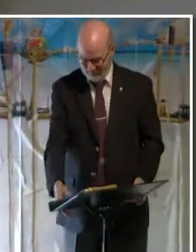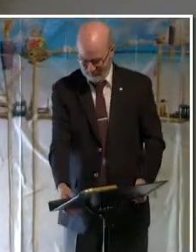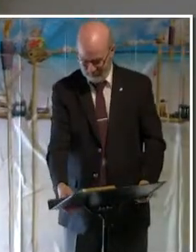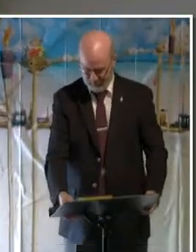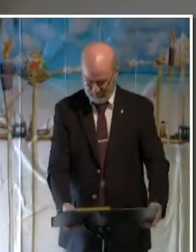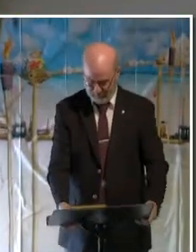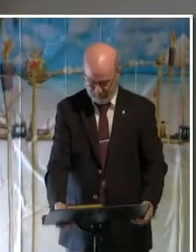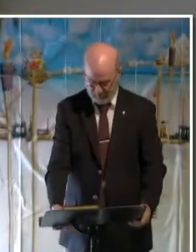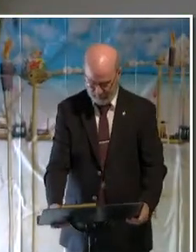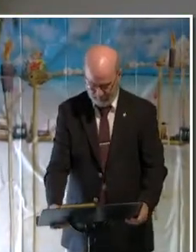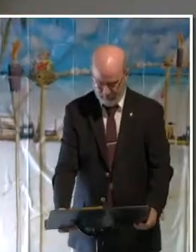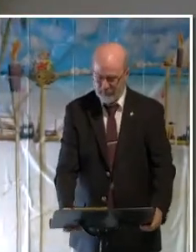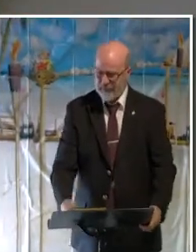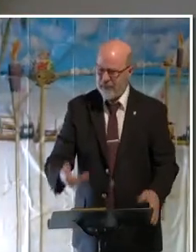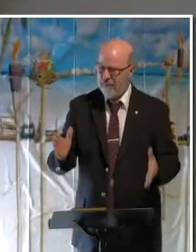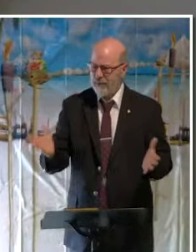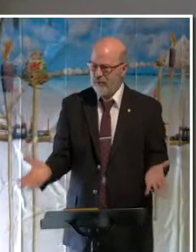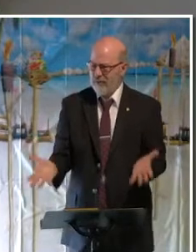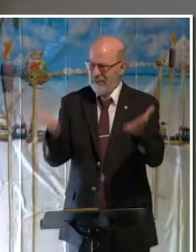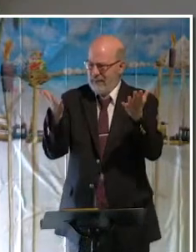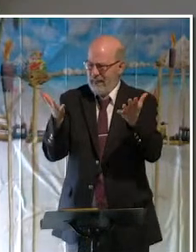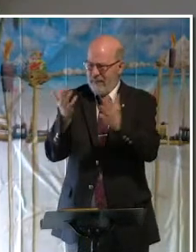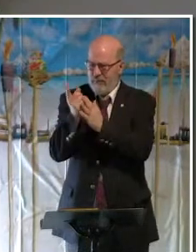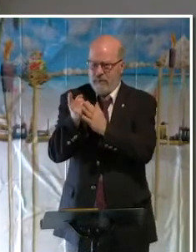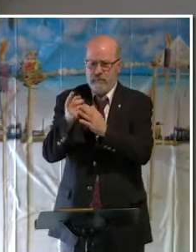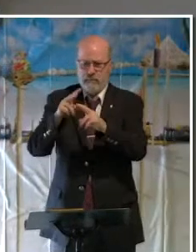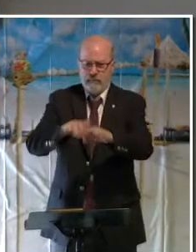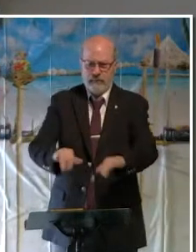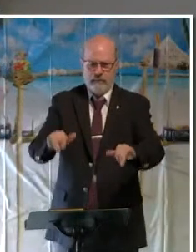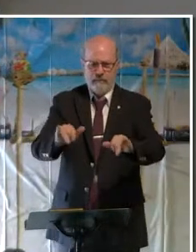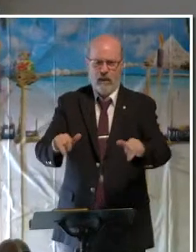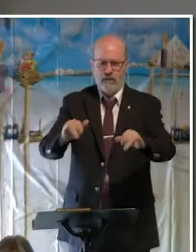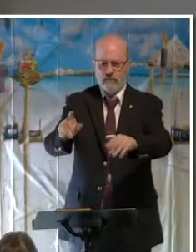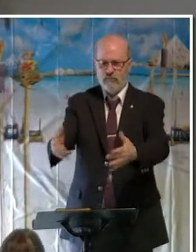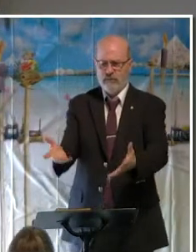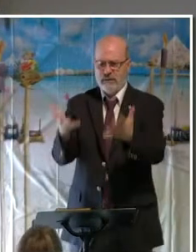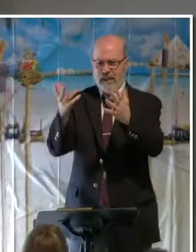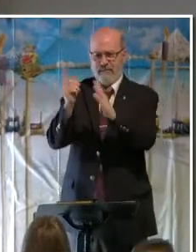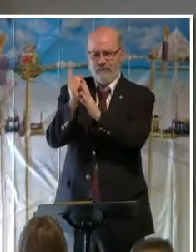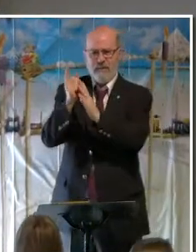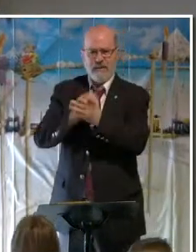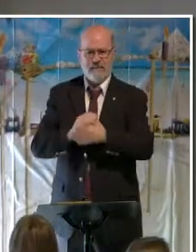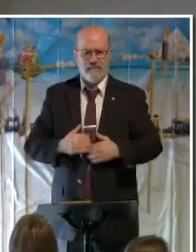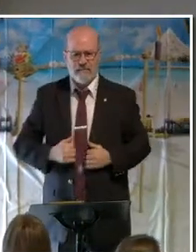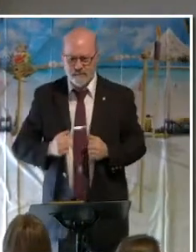Let me get you to stand up for just a moment. You've been sitting, so stand up for just a moment.